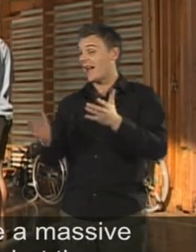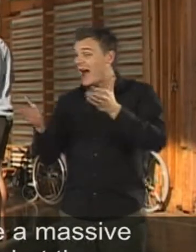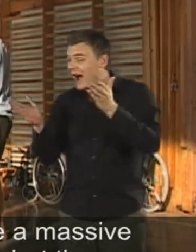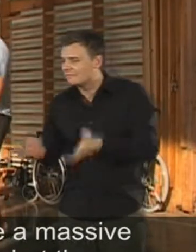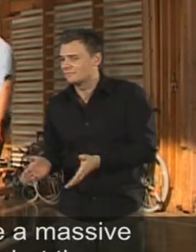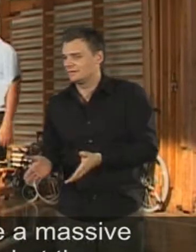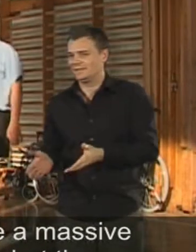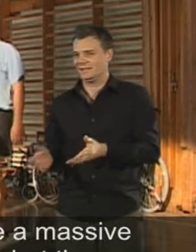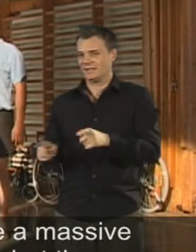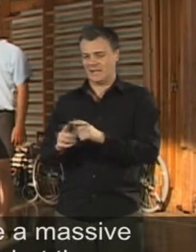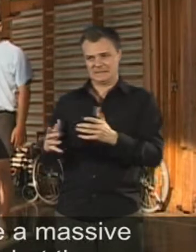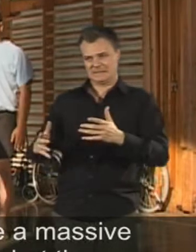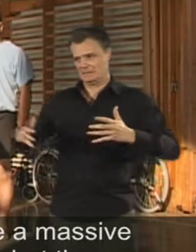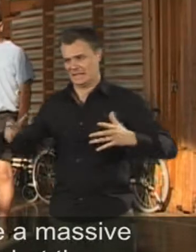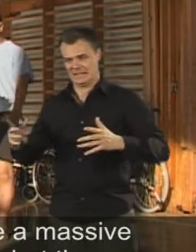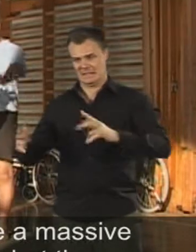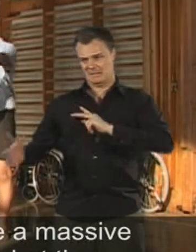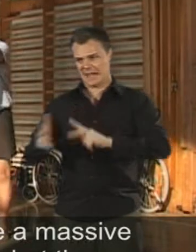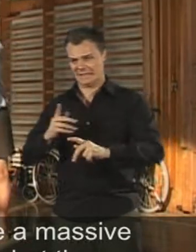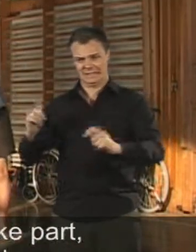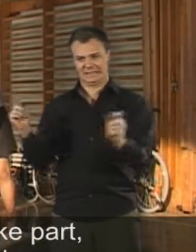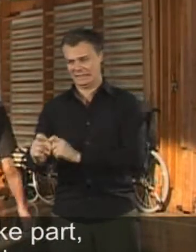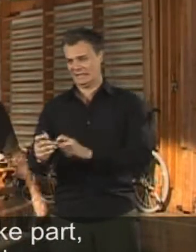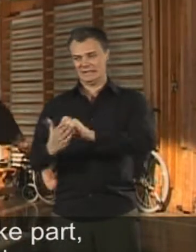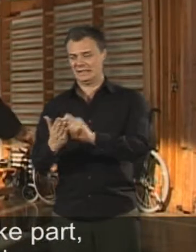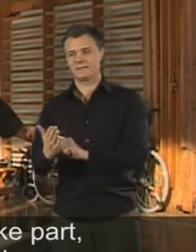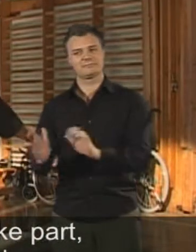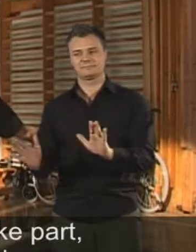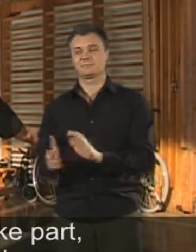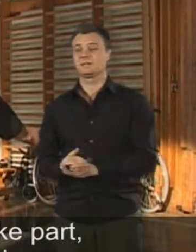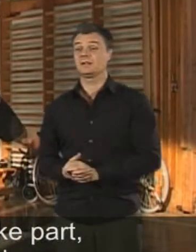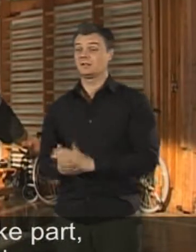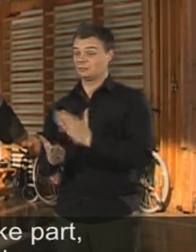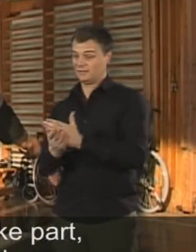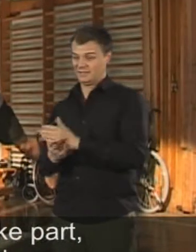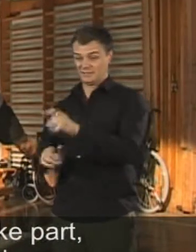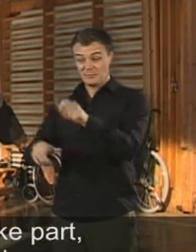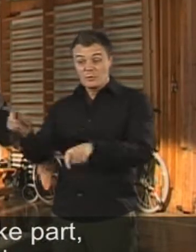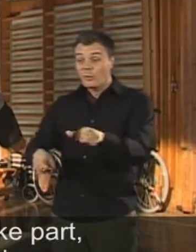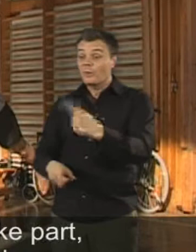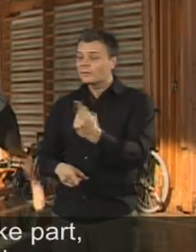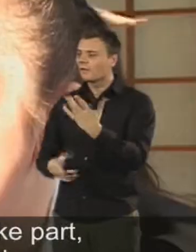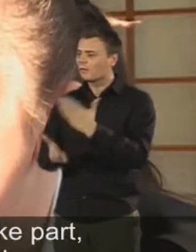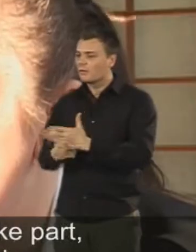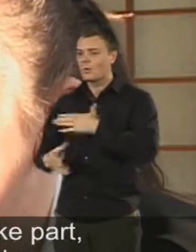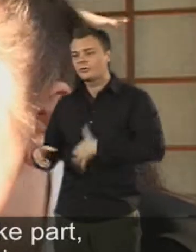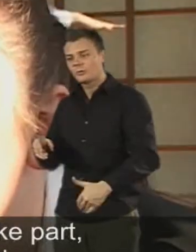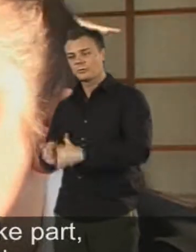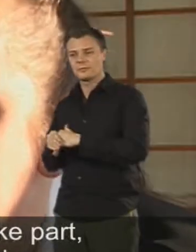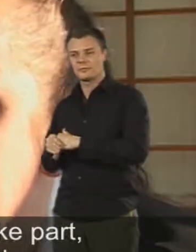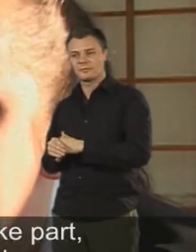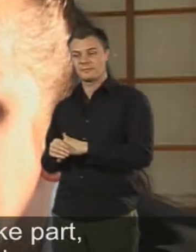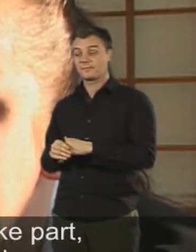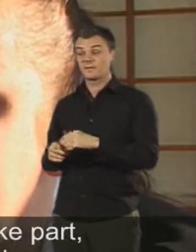to be a massive planning process. It's subtle things, but the pupils themselves really want to take part. So if you ask